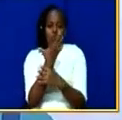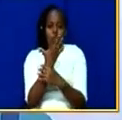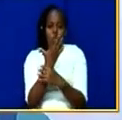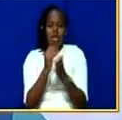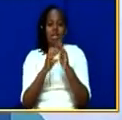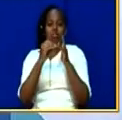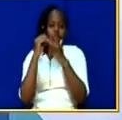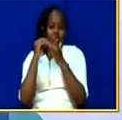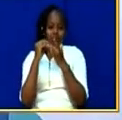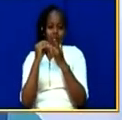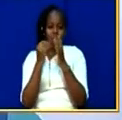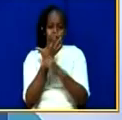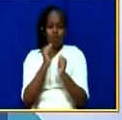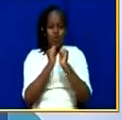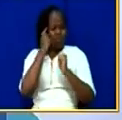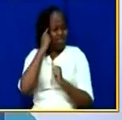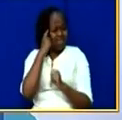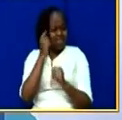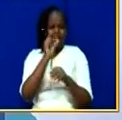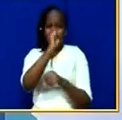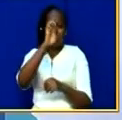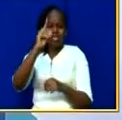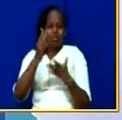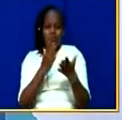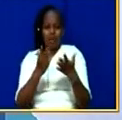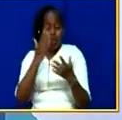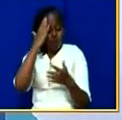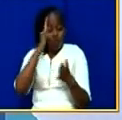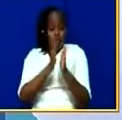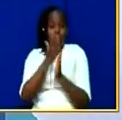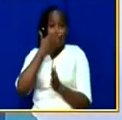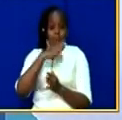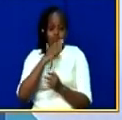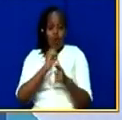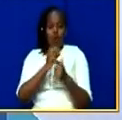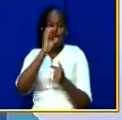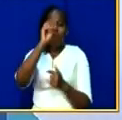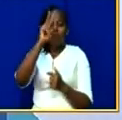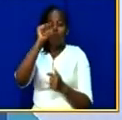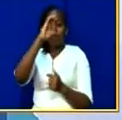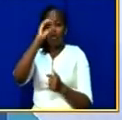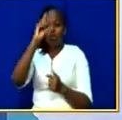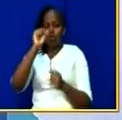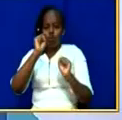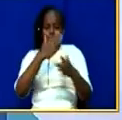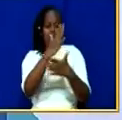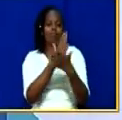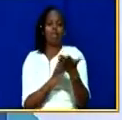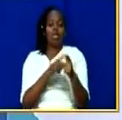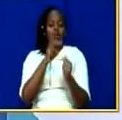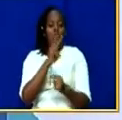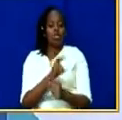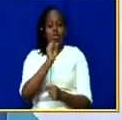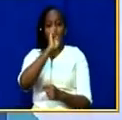where the seeds are. You know, with a mango or an Yes. avocado, you simply cut it and you find the big seed there. Yes. Here I